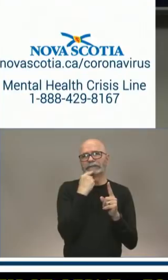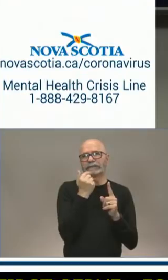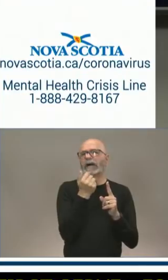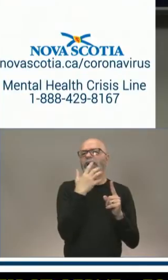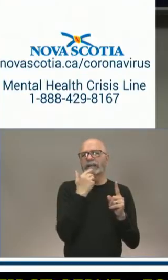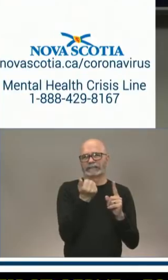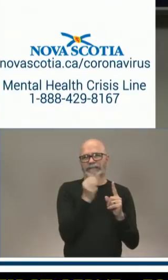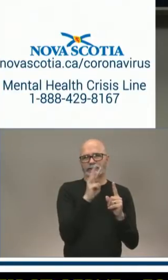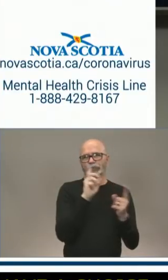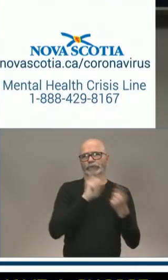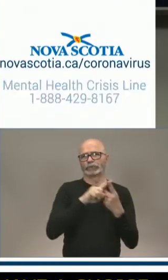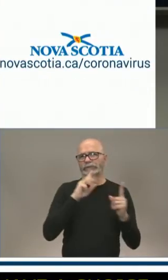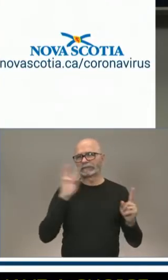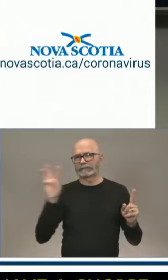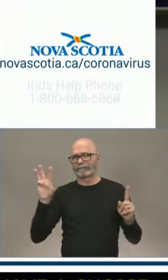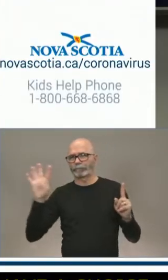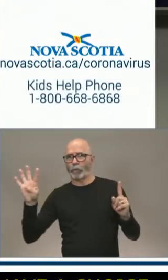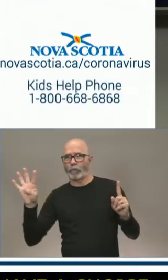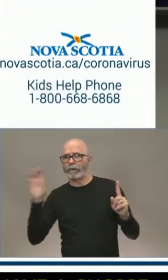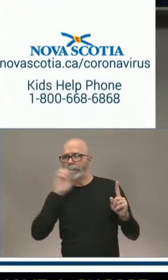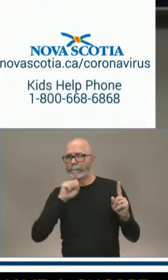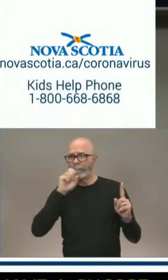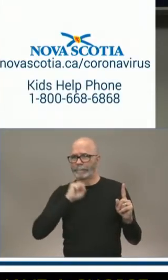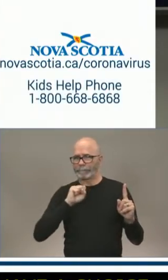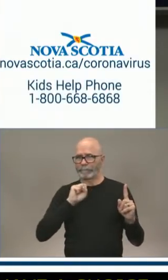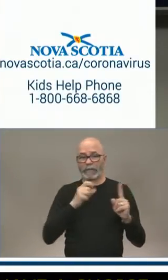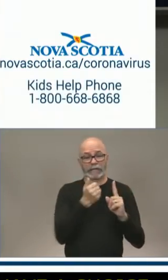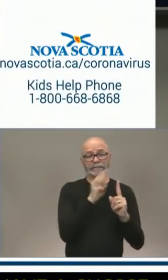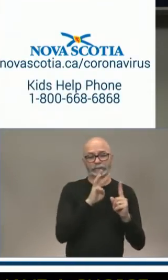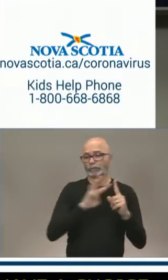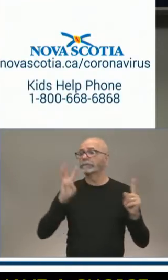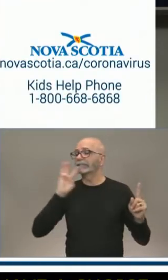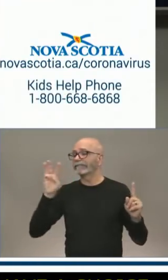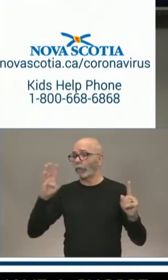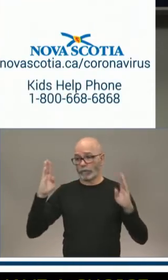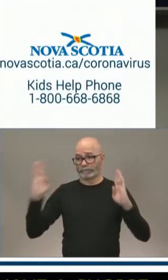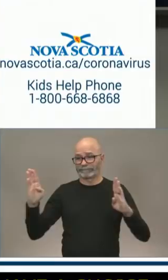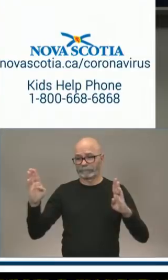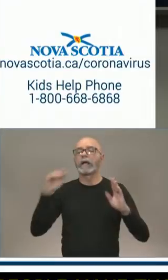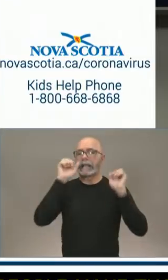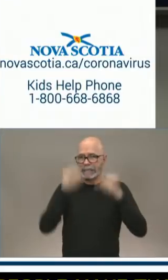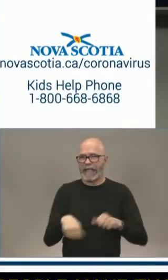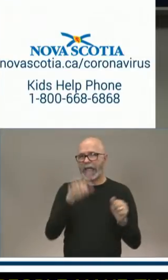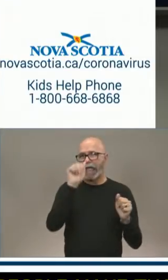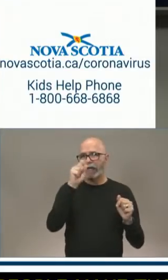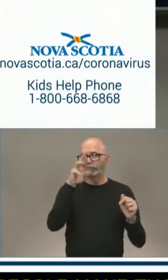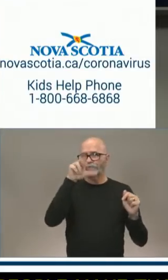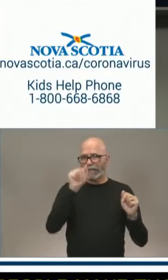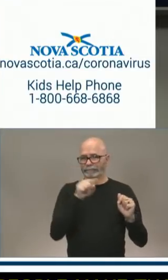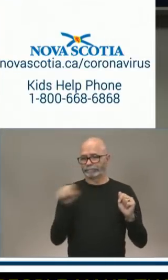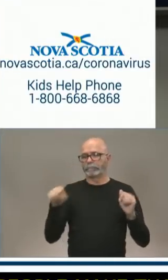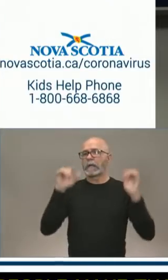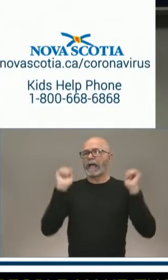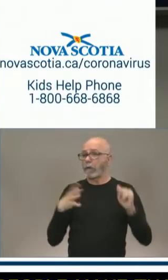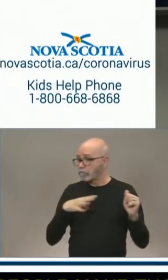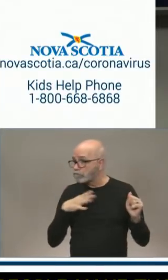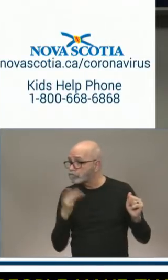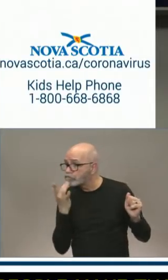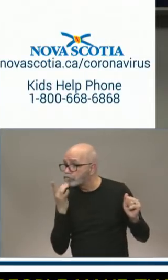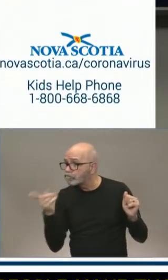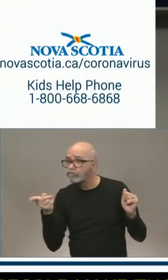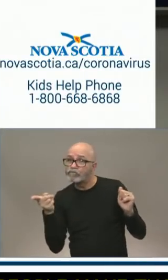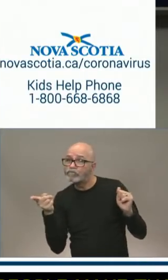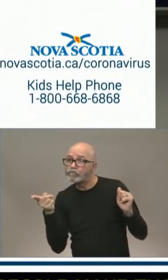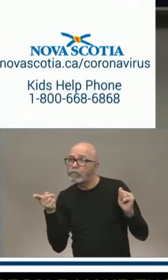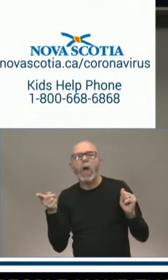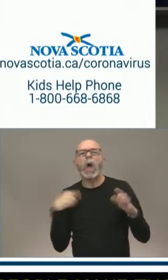whether they want to get an AstraZeneca vaccine now or wait to get one of the other vaccines in the coming weeks. I